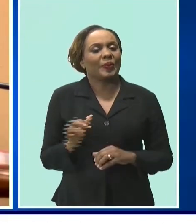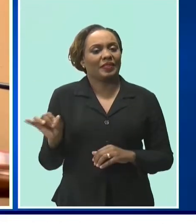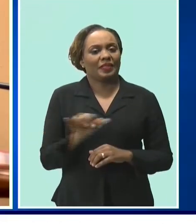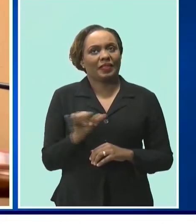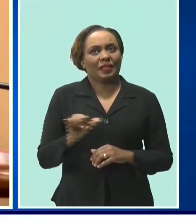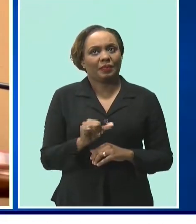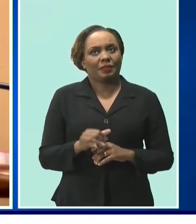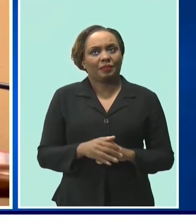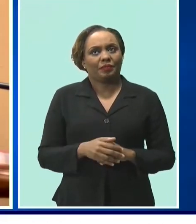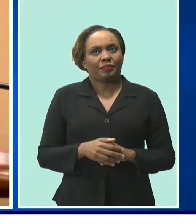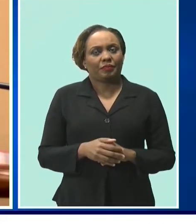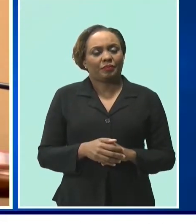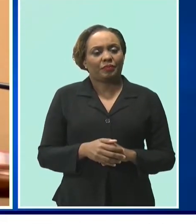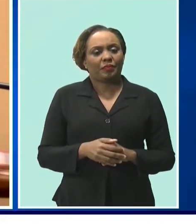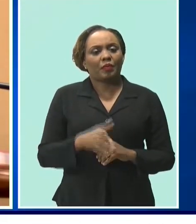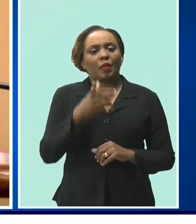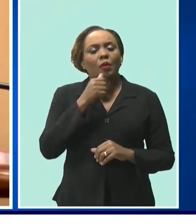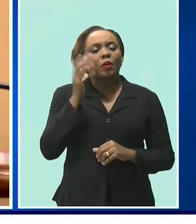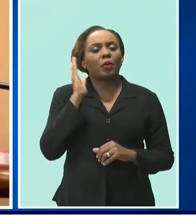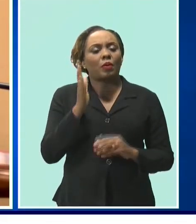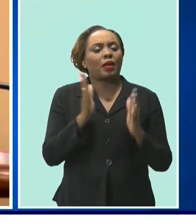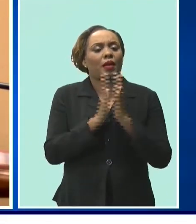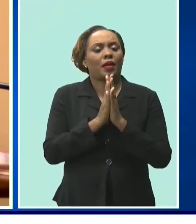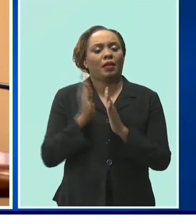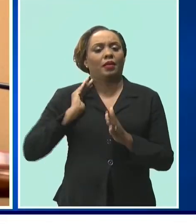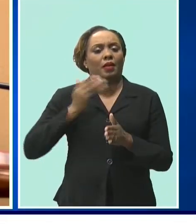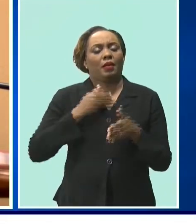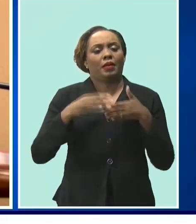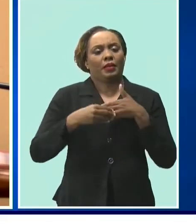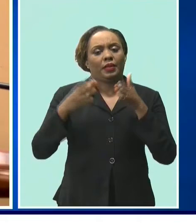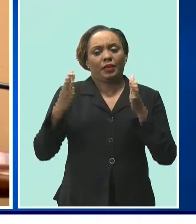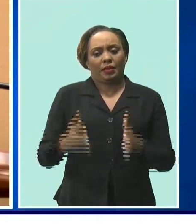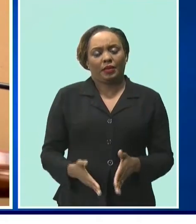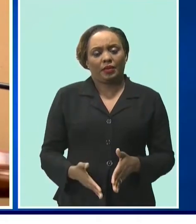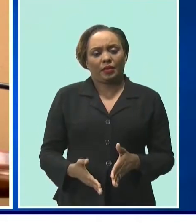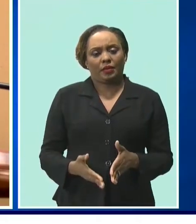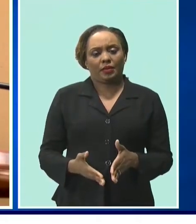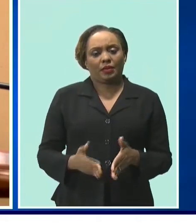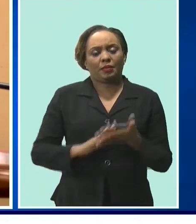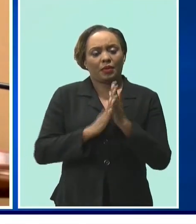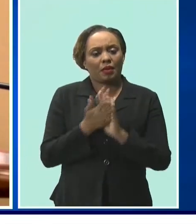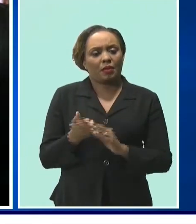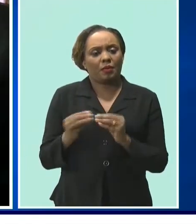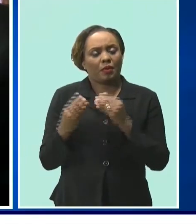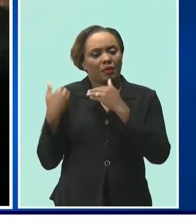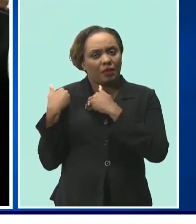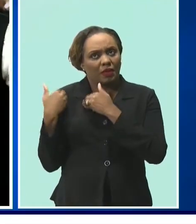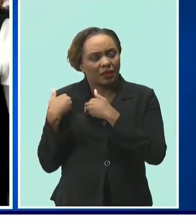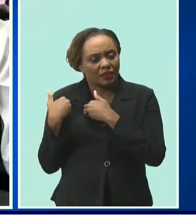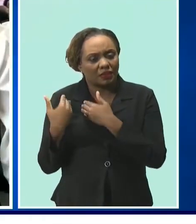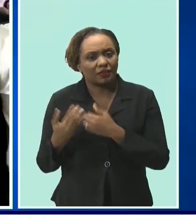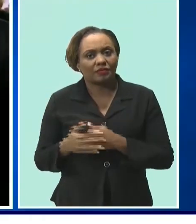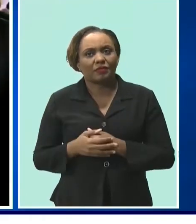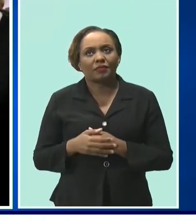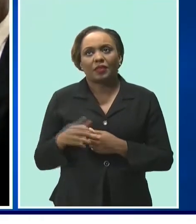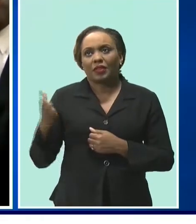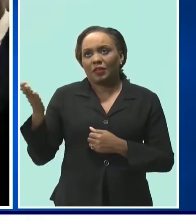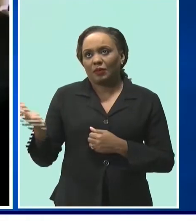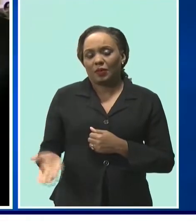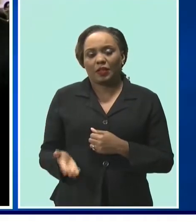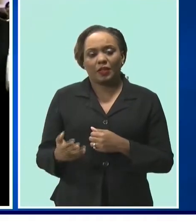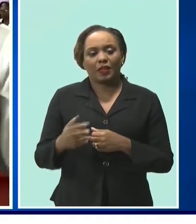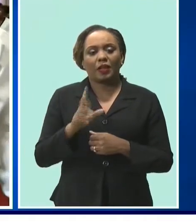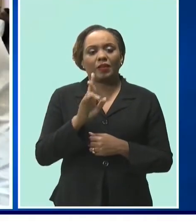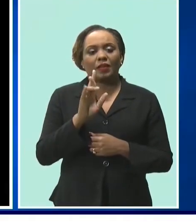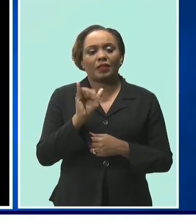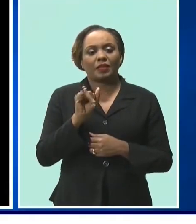our leaders to account? And who will hold our society responsible? Smokey, rest